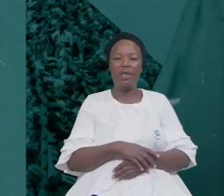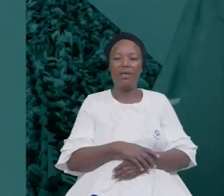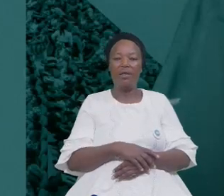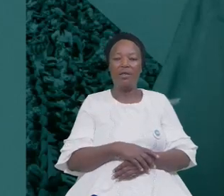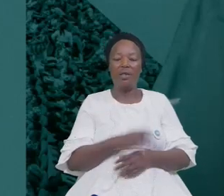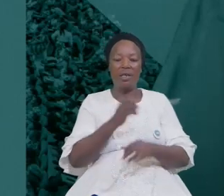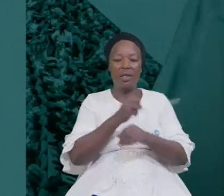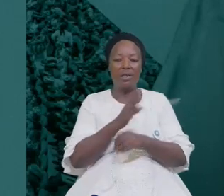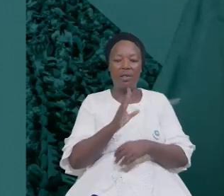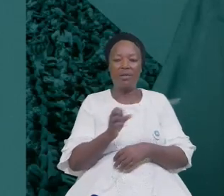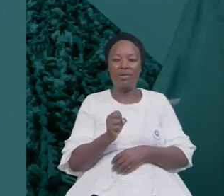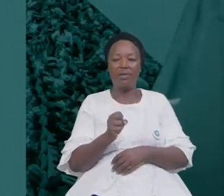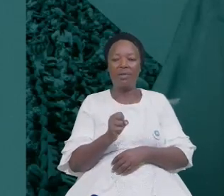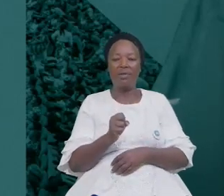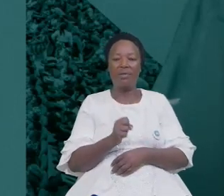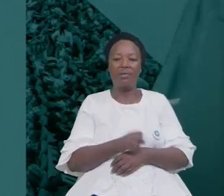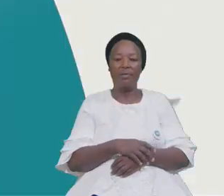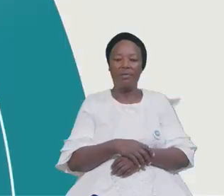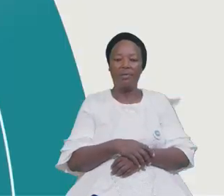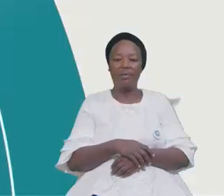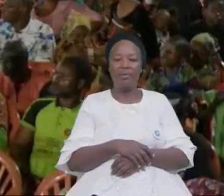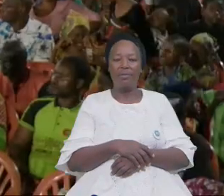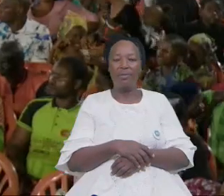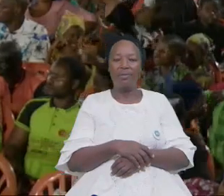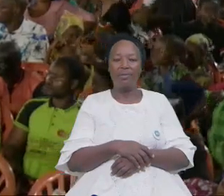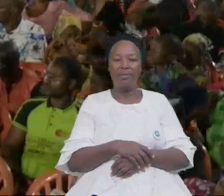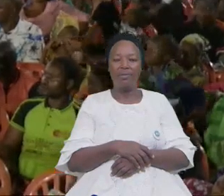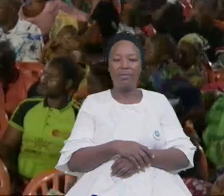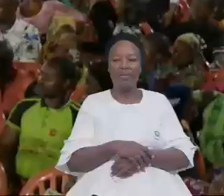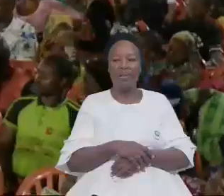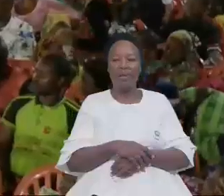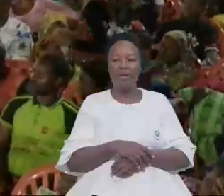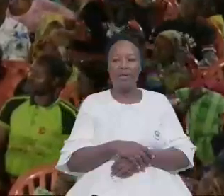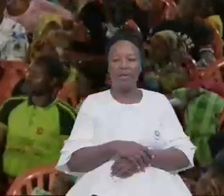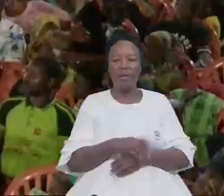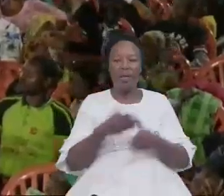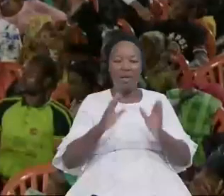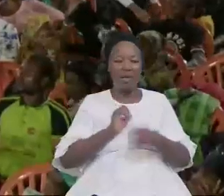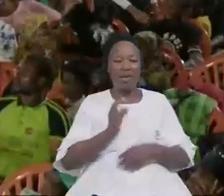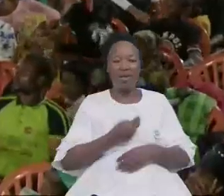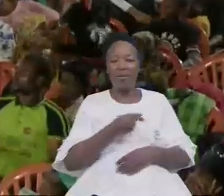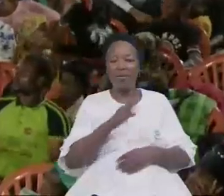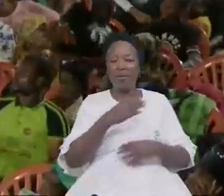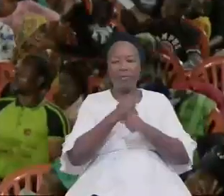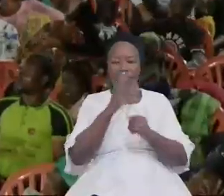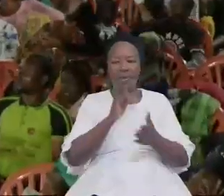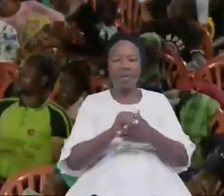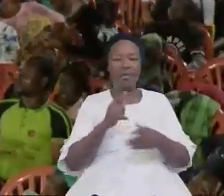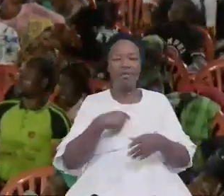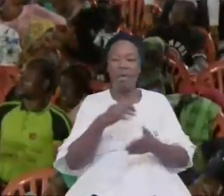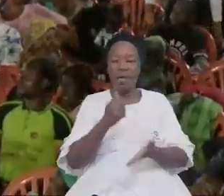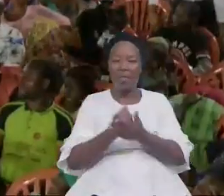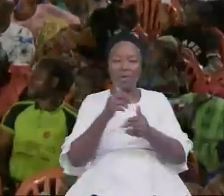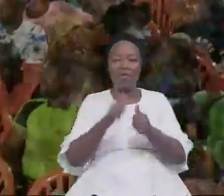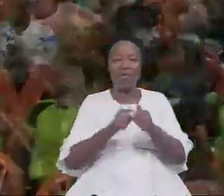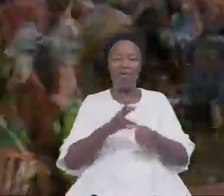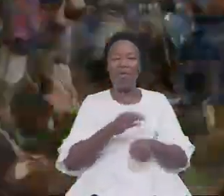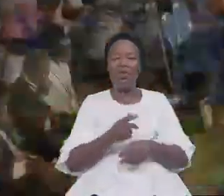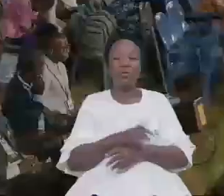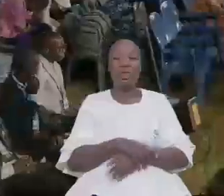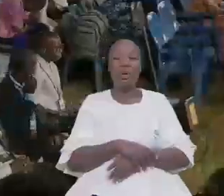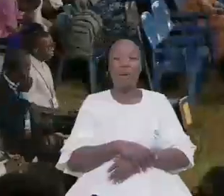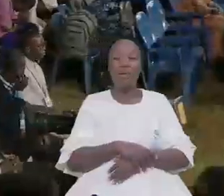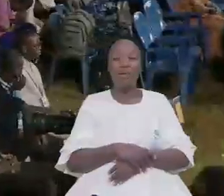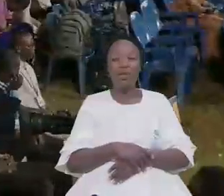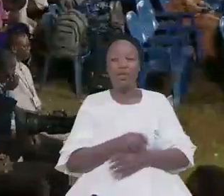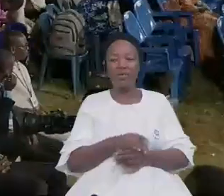Counselors, let's ensure we have covered everyone. After